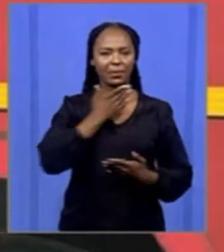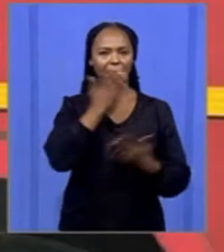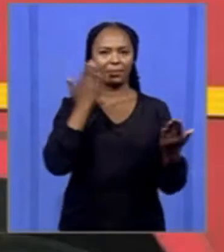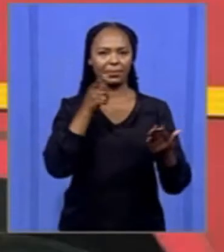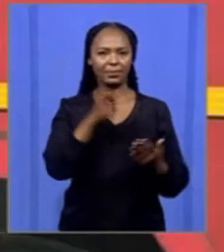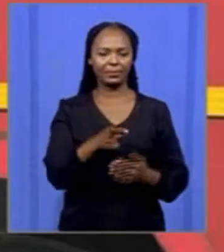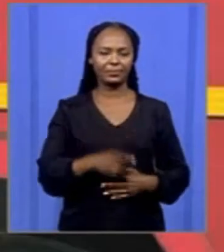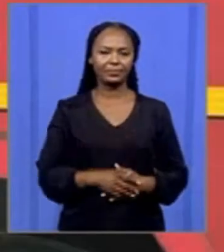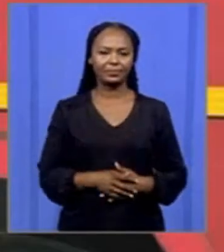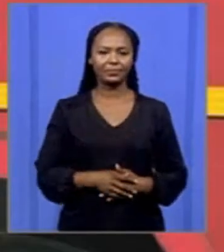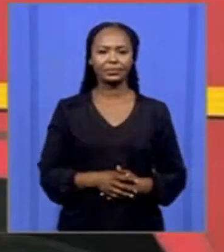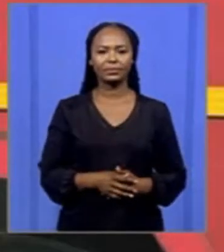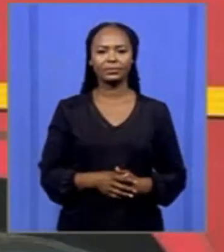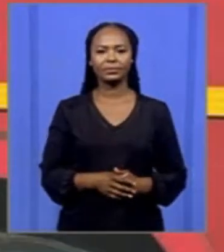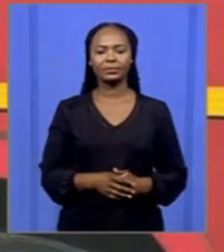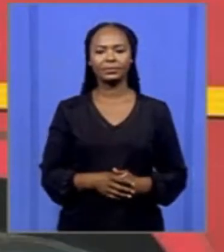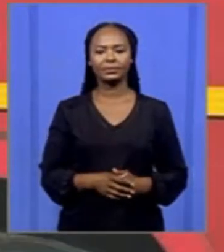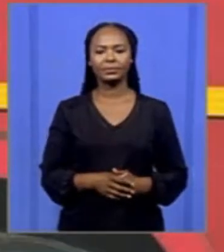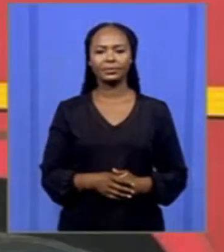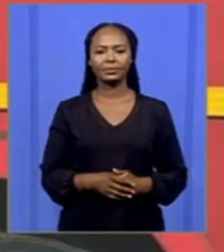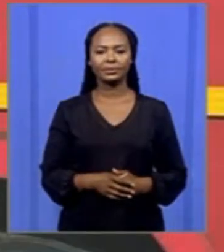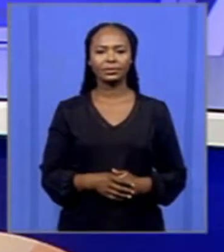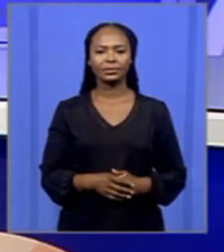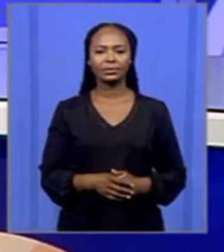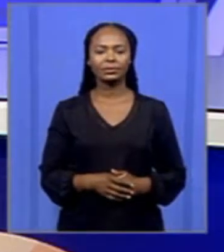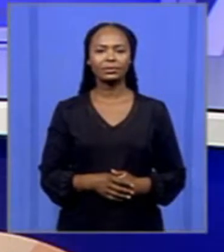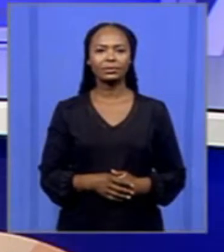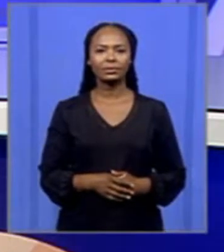ya dibapadi tša Swallows.